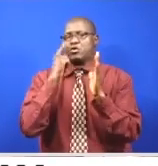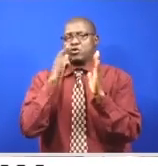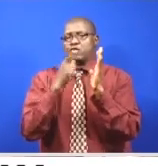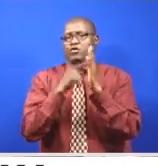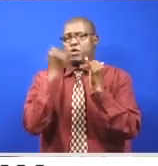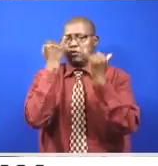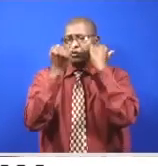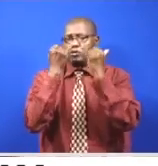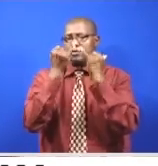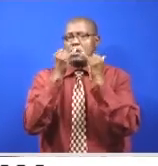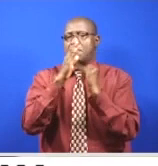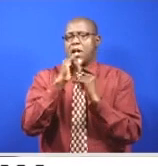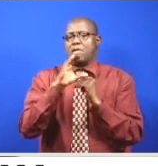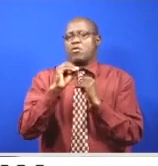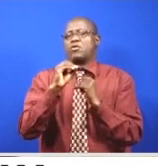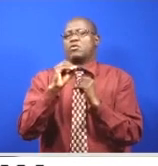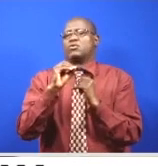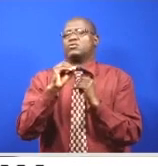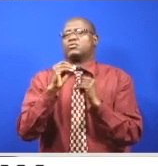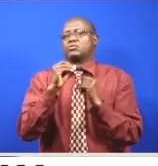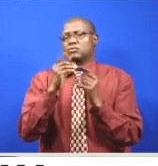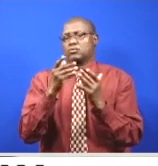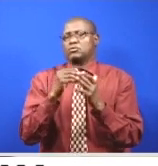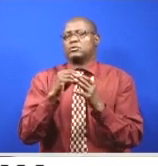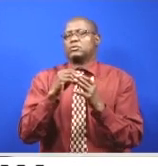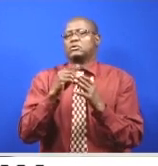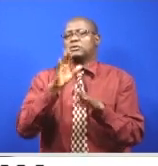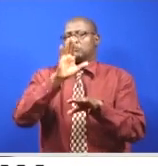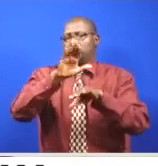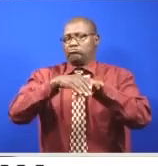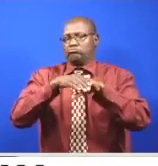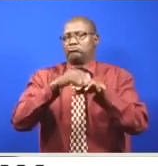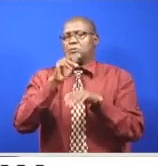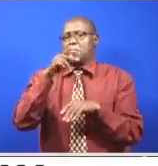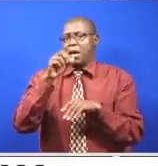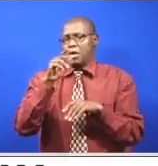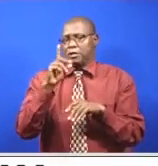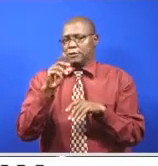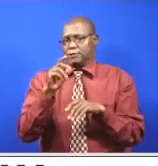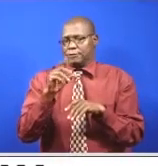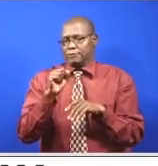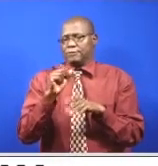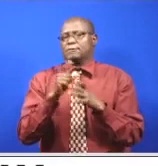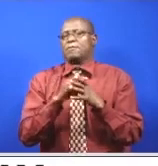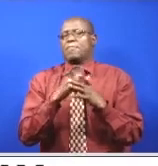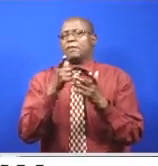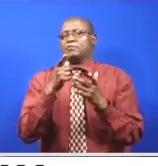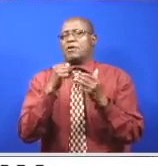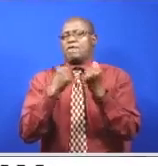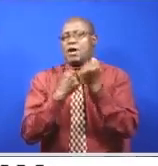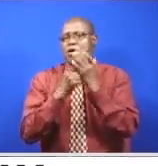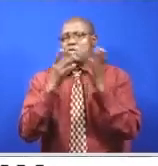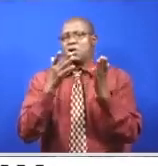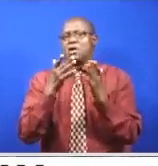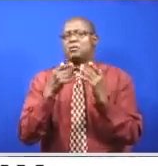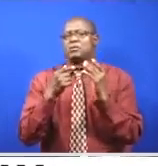innovation of biodegradable sanitary pads using banana fiber, at the same time also recognizing Nelly Cheboit, the founder of TechLit